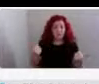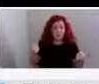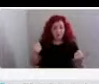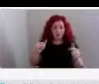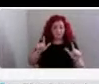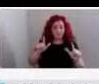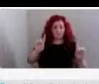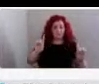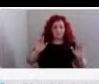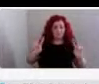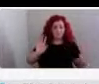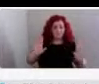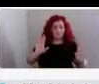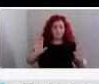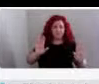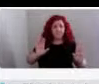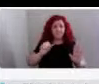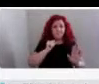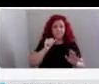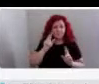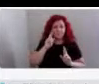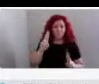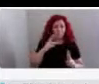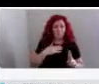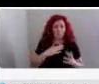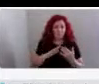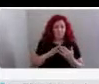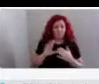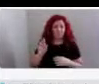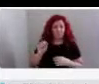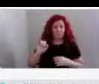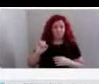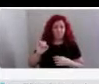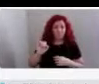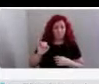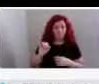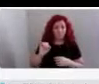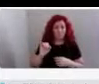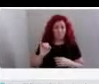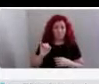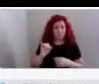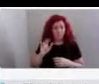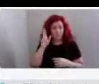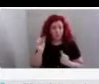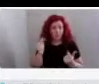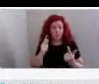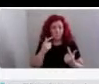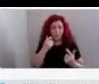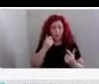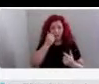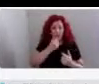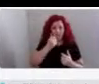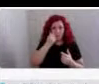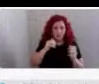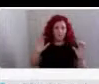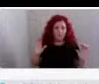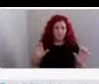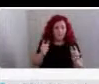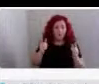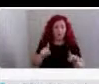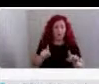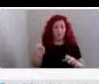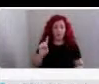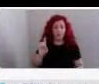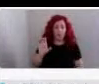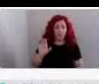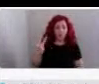districts you have not honored my community of interest by hearing that all my everyday activities take place in